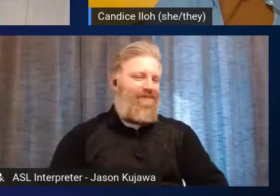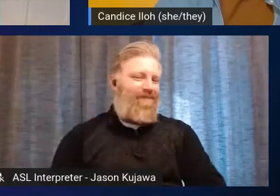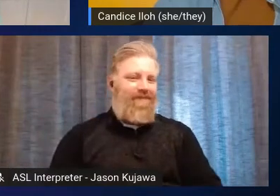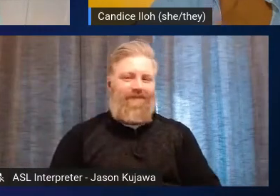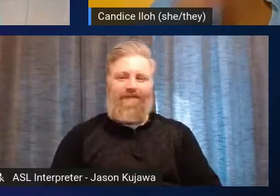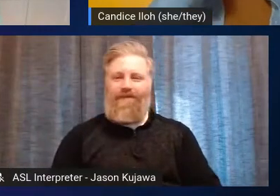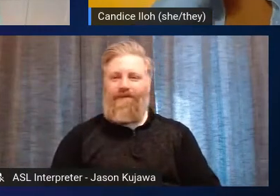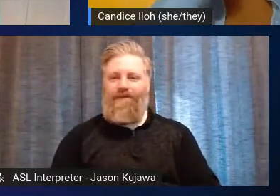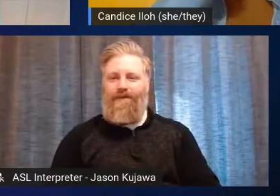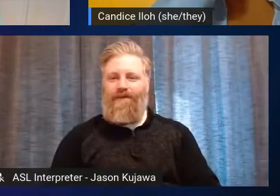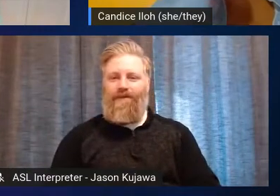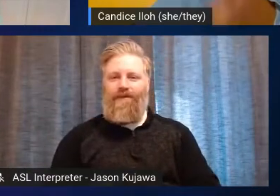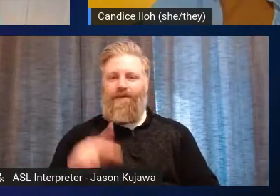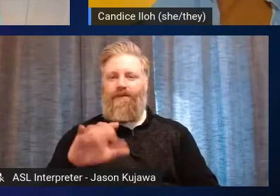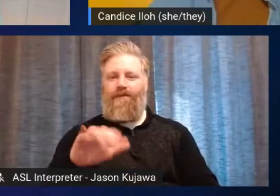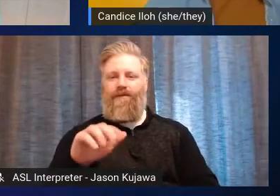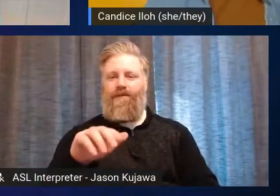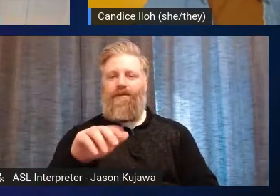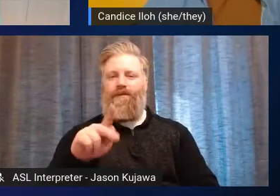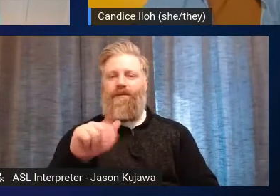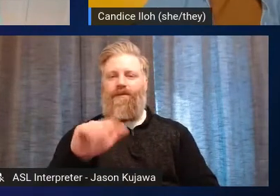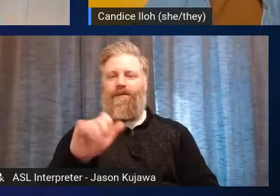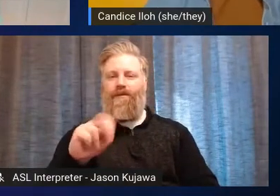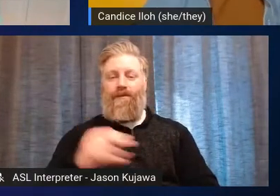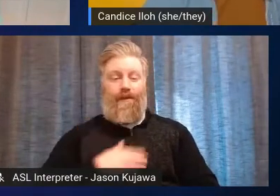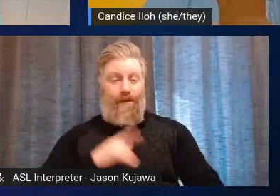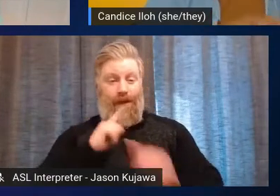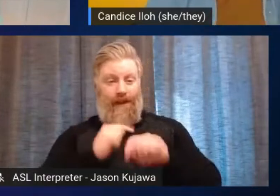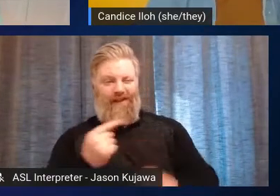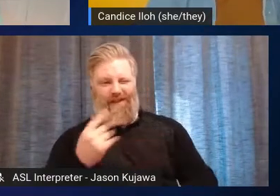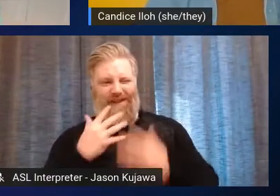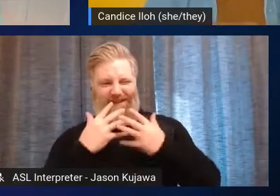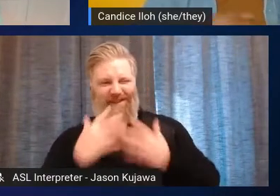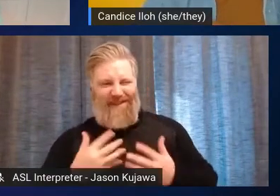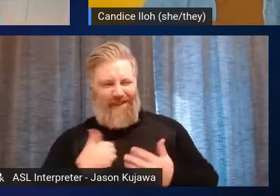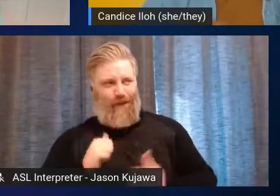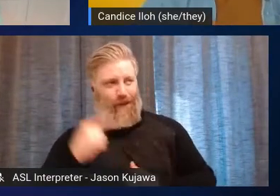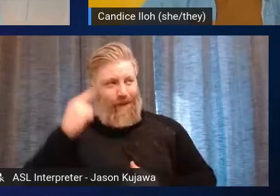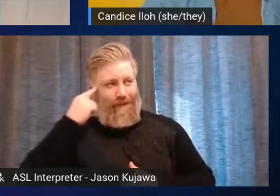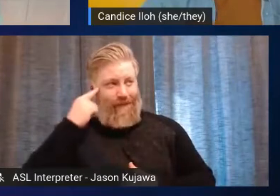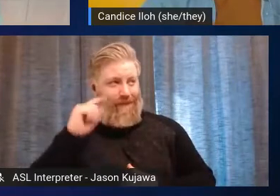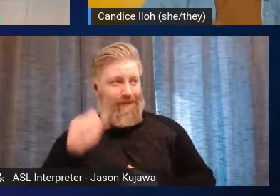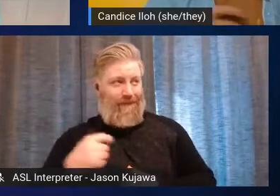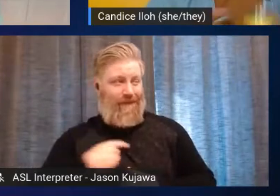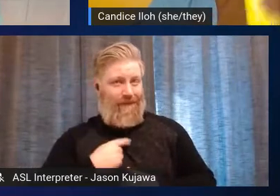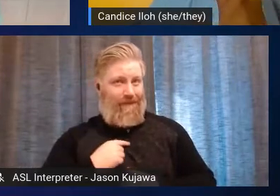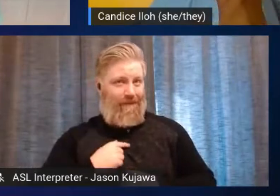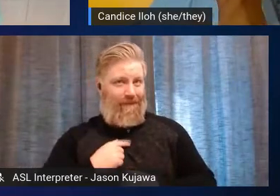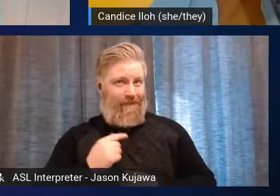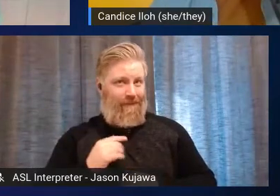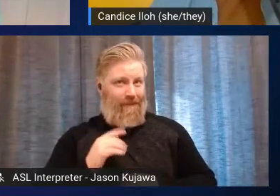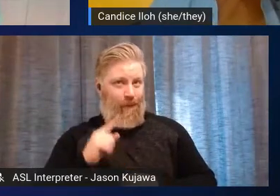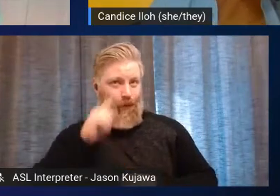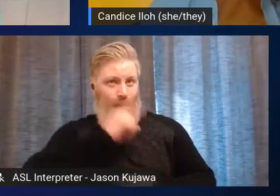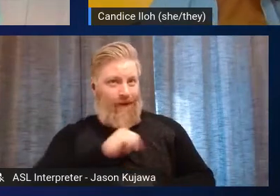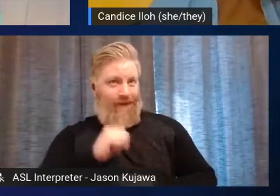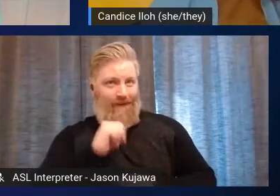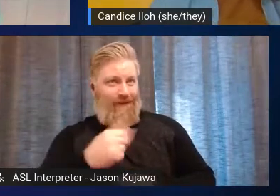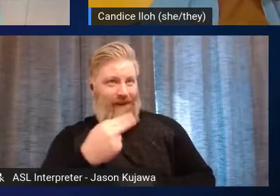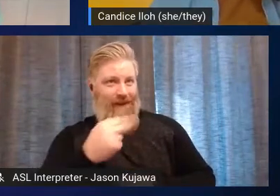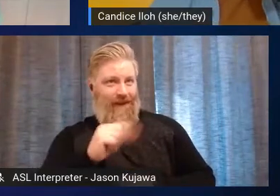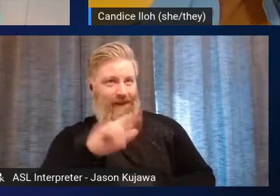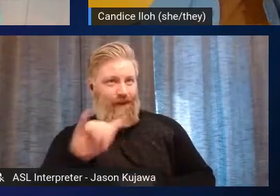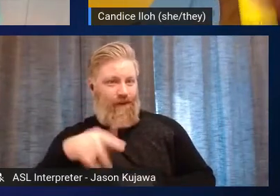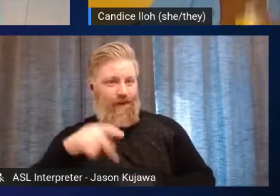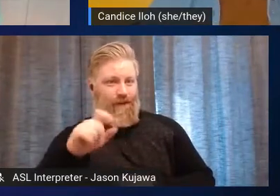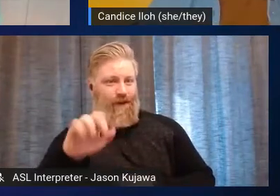My answer is a little sad, and I was trying to think if I could like pretend it wasn't Harry Potter, but it is Harry